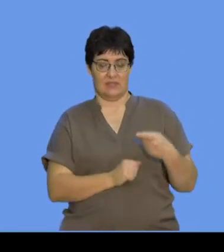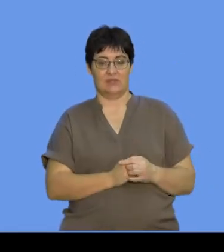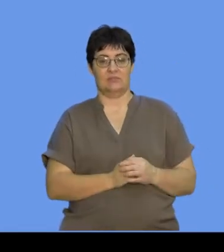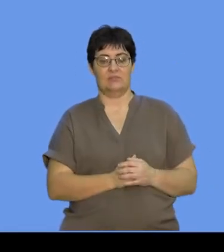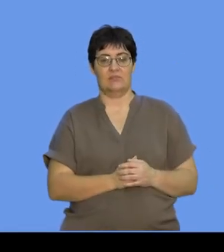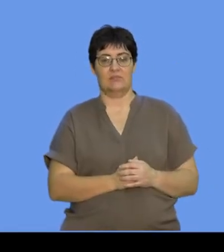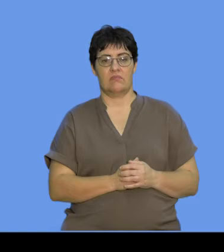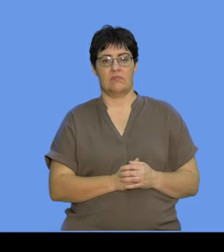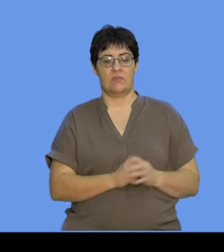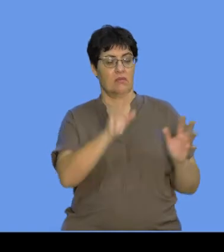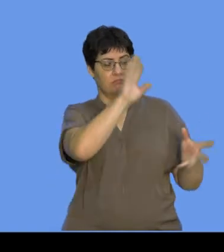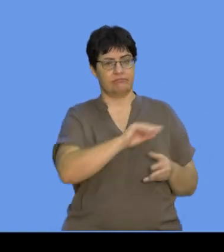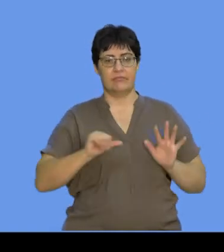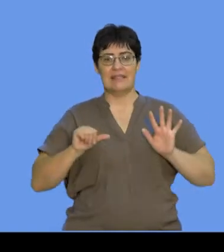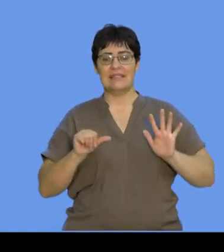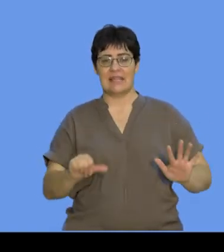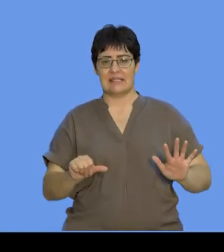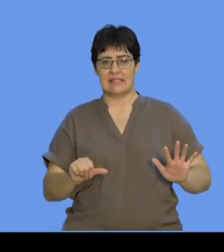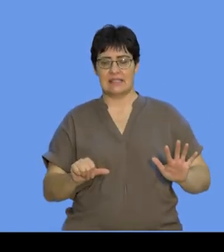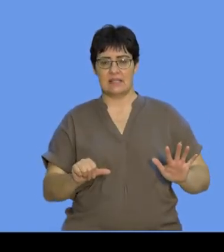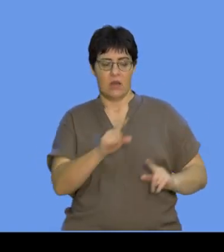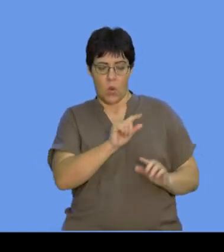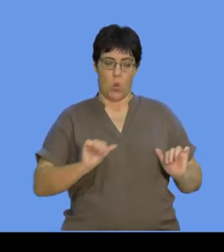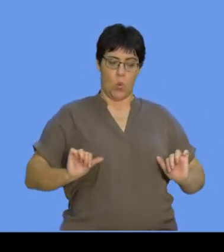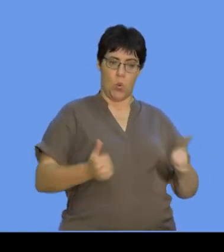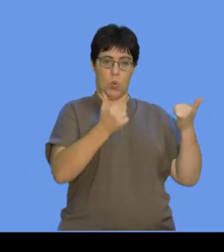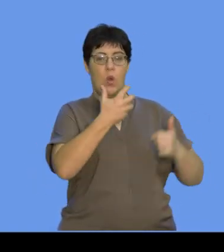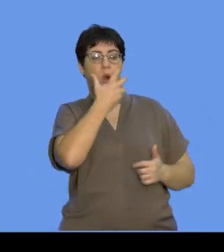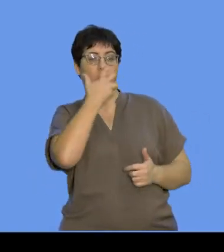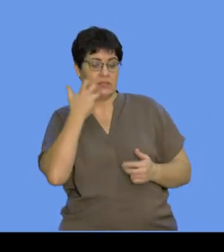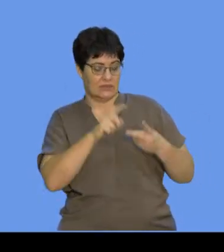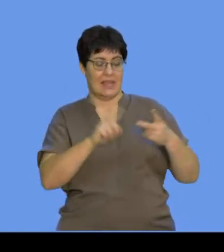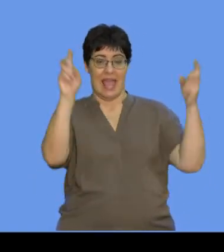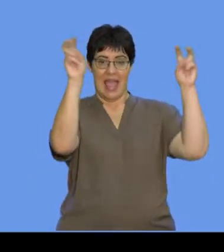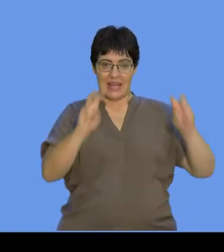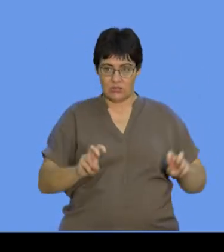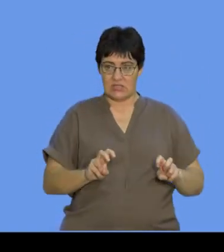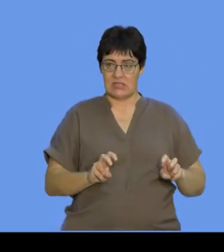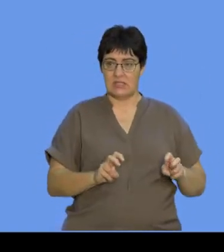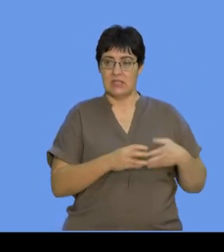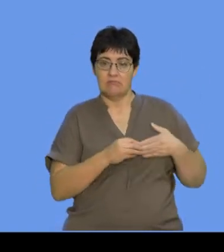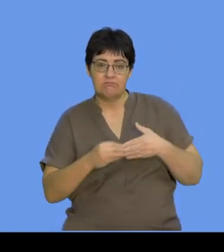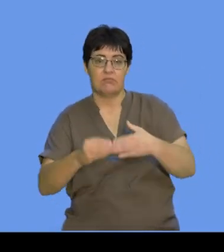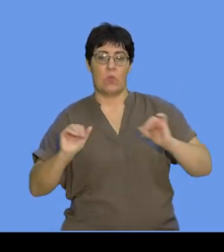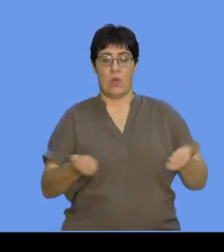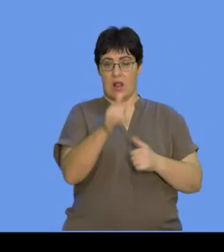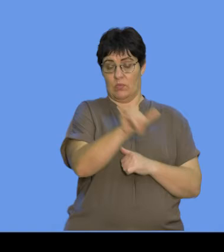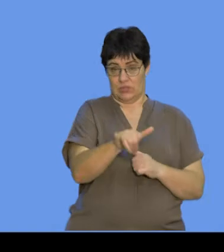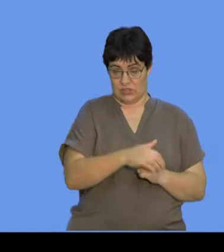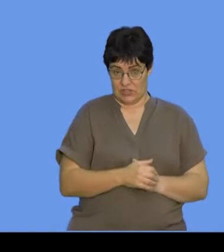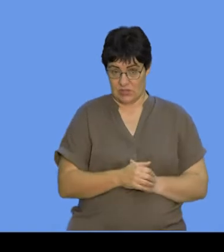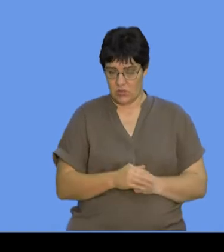then which of the 6 substances are good conductors of heat and electricity? Now, we already identified some